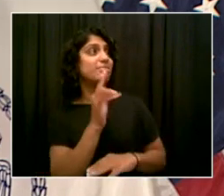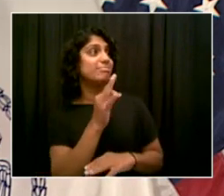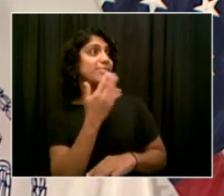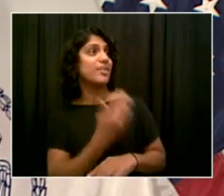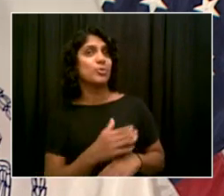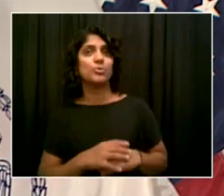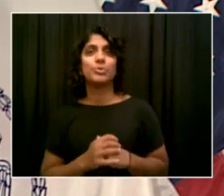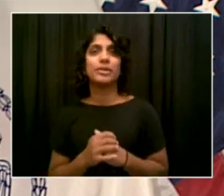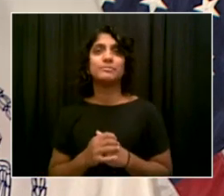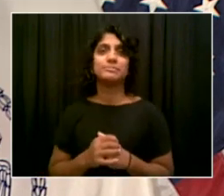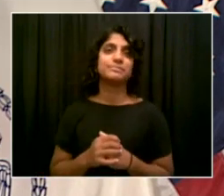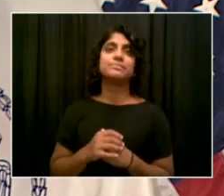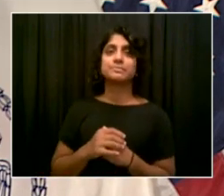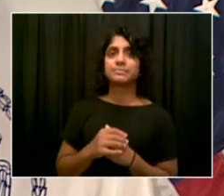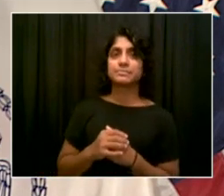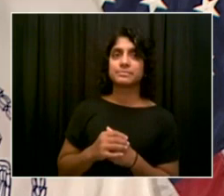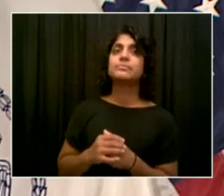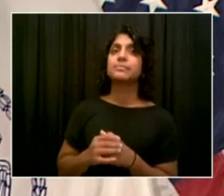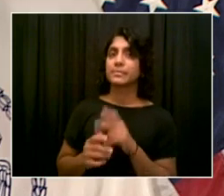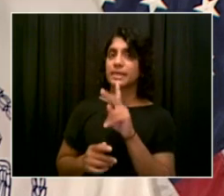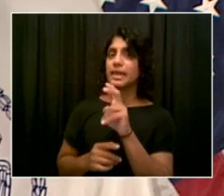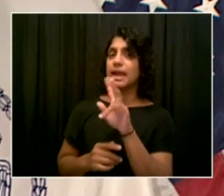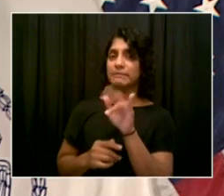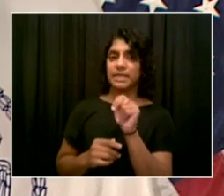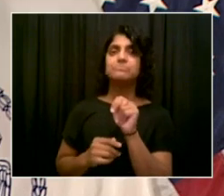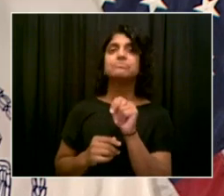Hey, Mr. Mayor. How are you doing today? Good, Kevin. How you been?